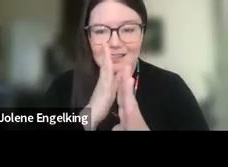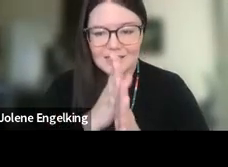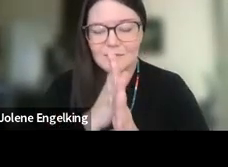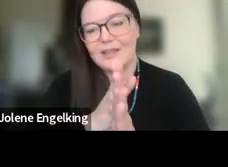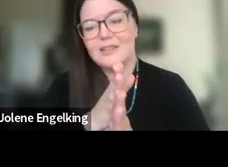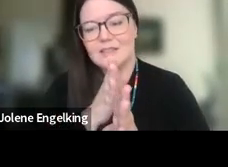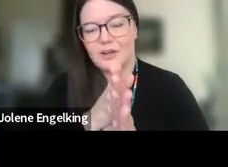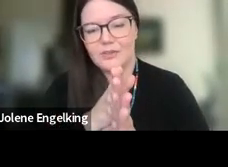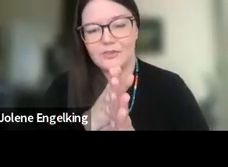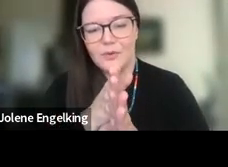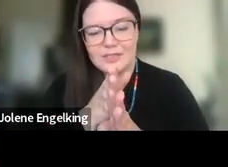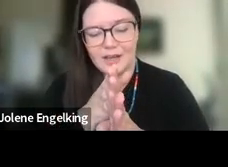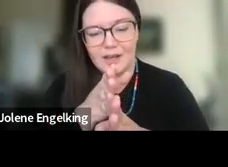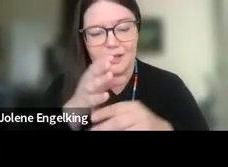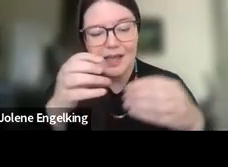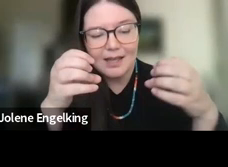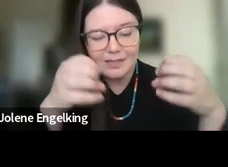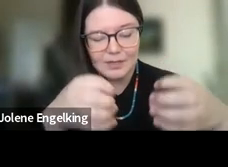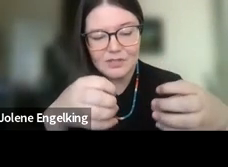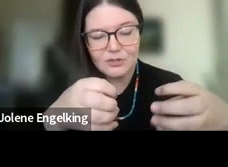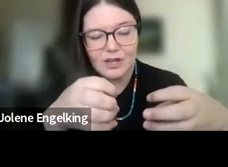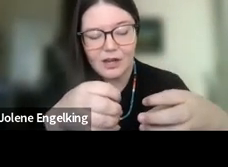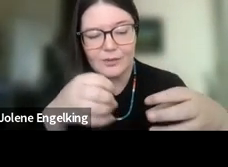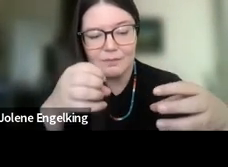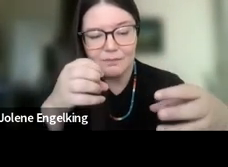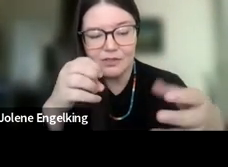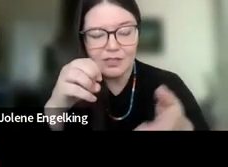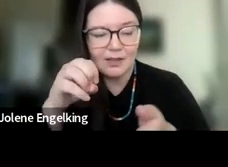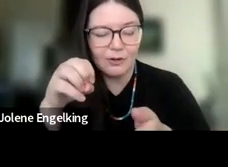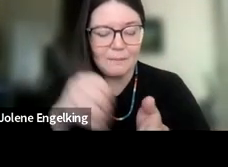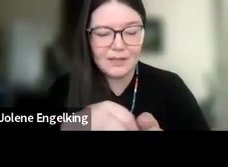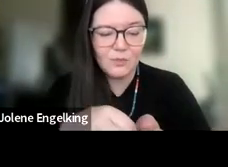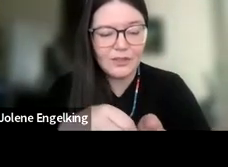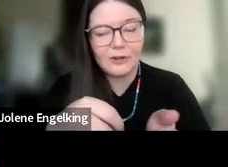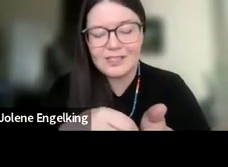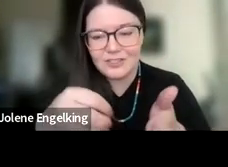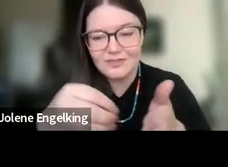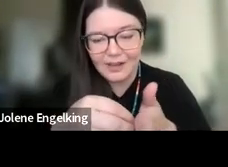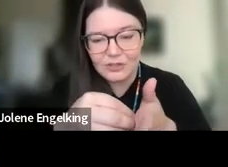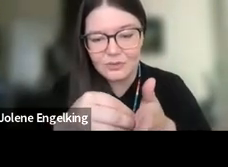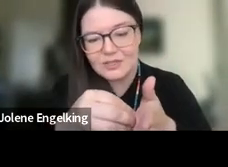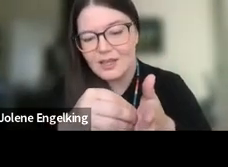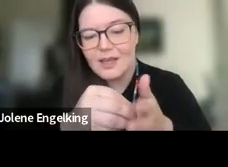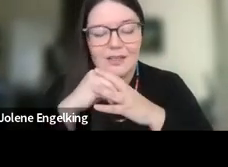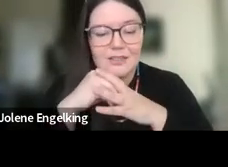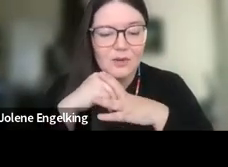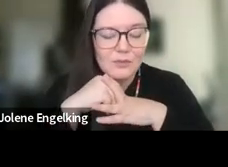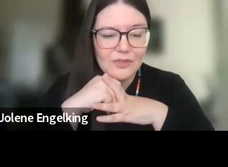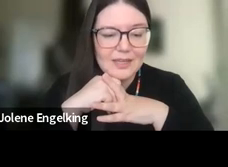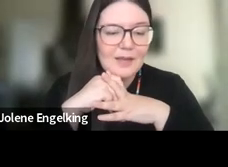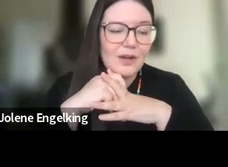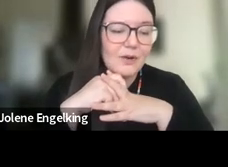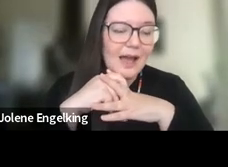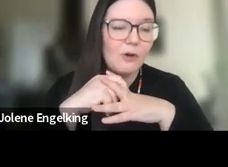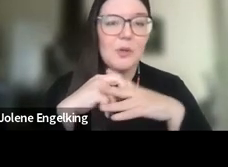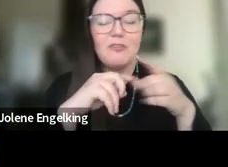that systems lens is all that they're focusing on. And sometimes those are not always built or embedded with our Indigenous values. And so when we're